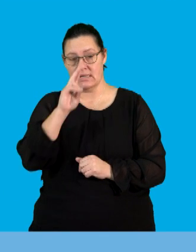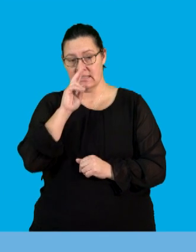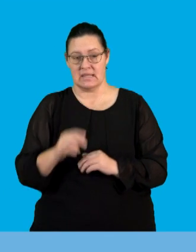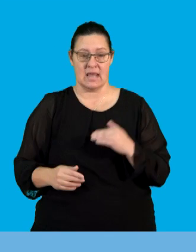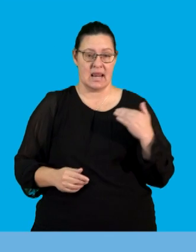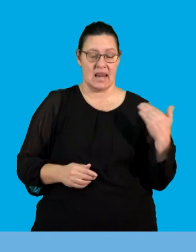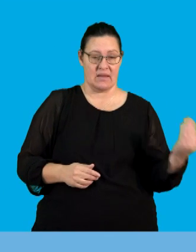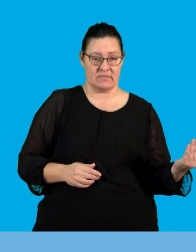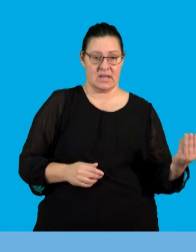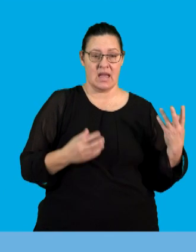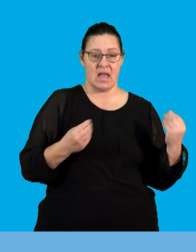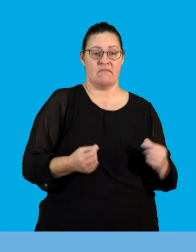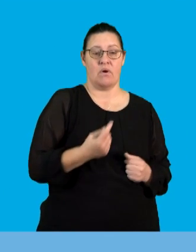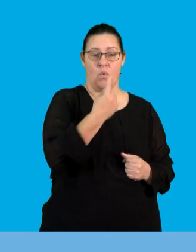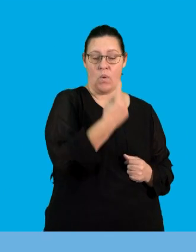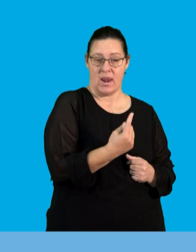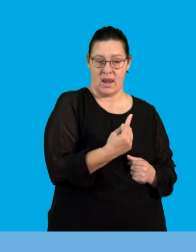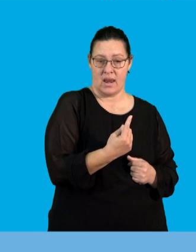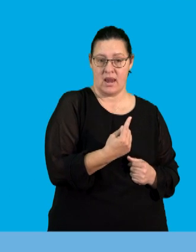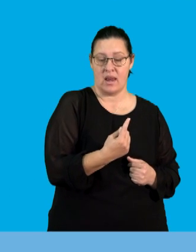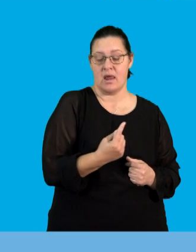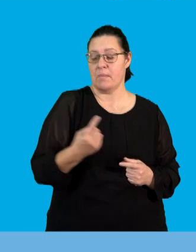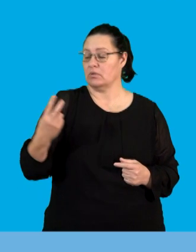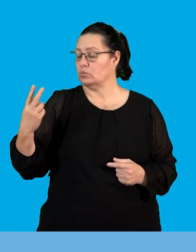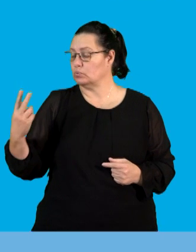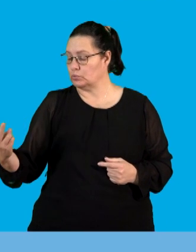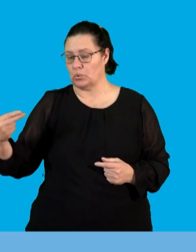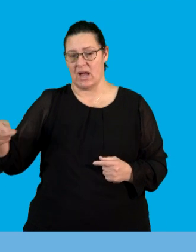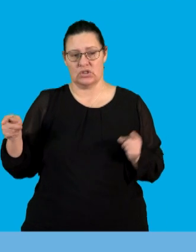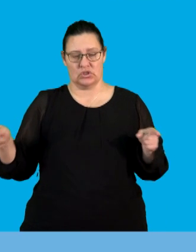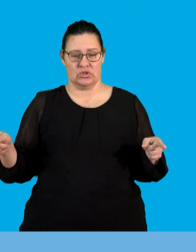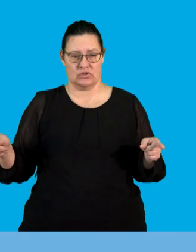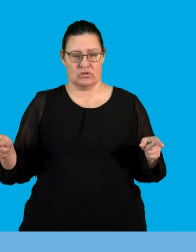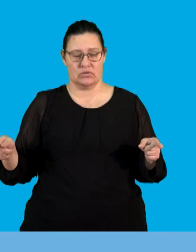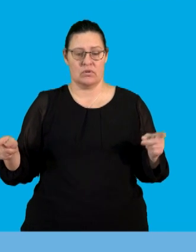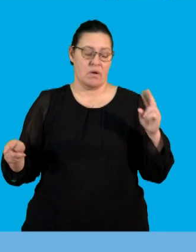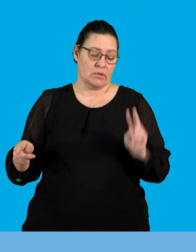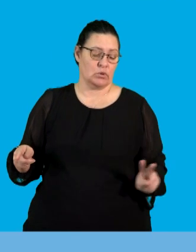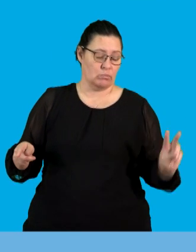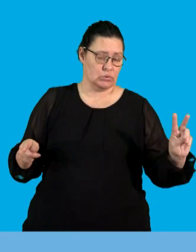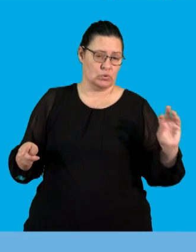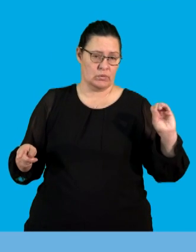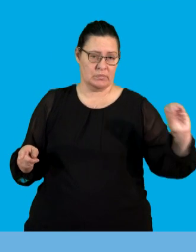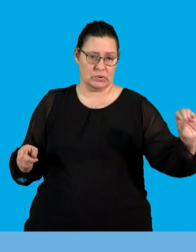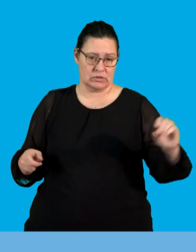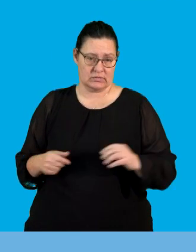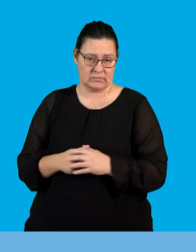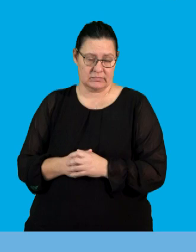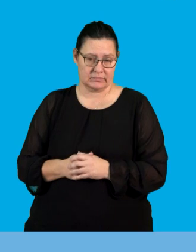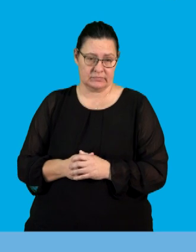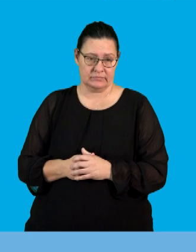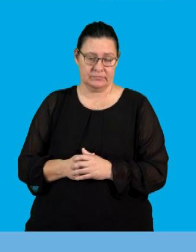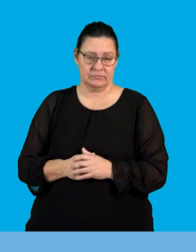the left hand side we have one hydrogen atom, but on the right hand side there's two hydrogen atoms. So therefore that needs to be